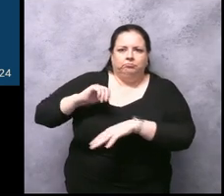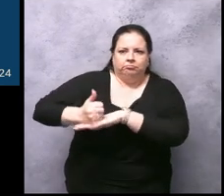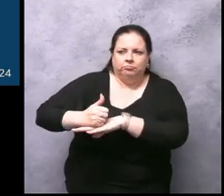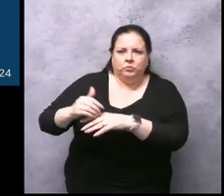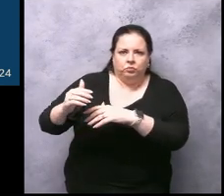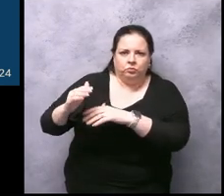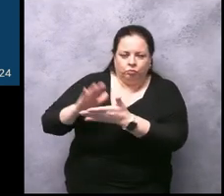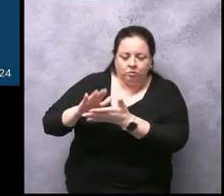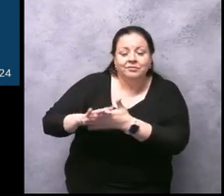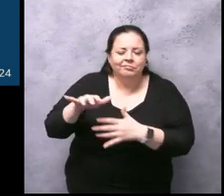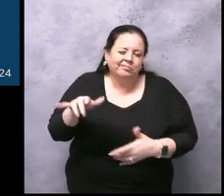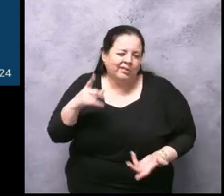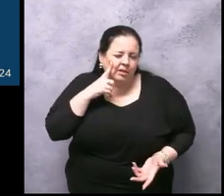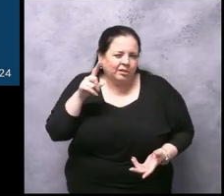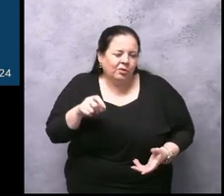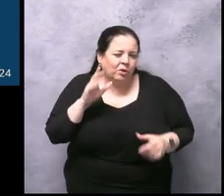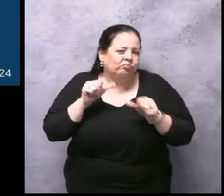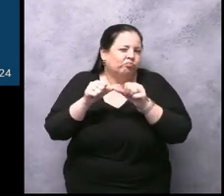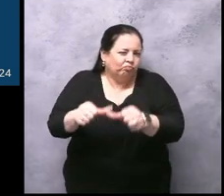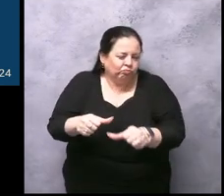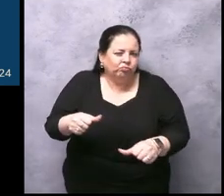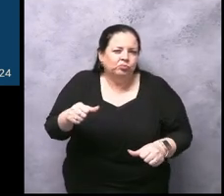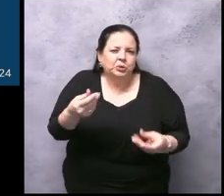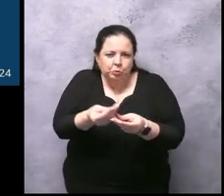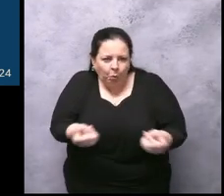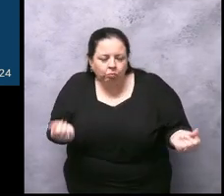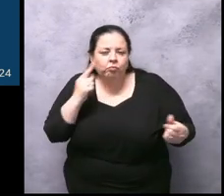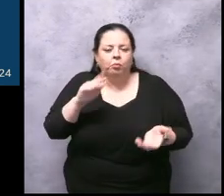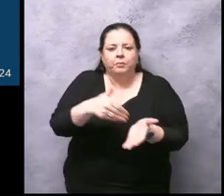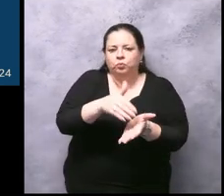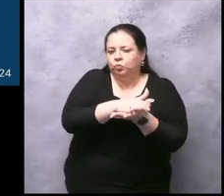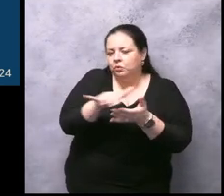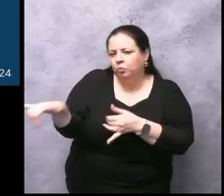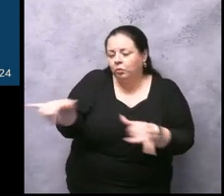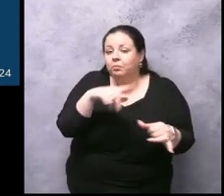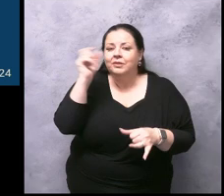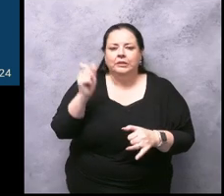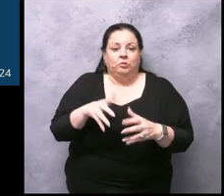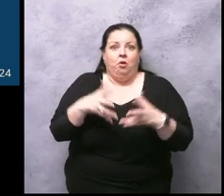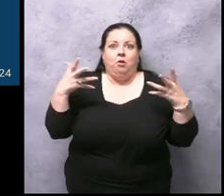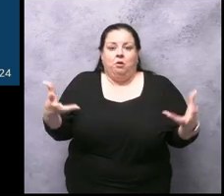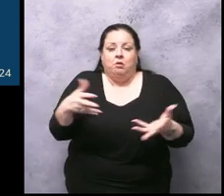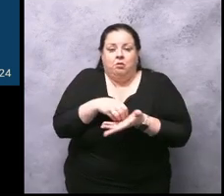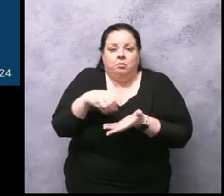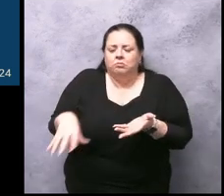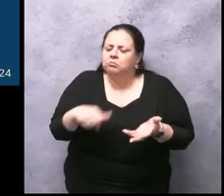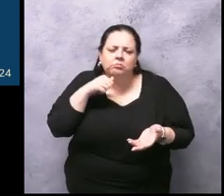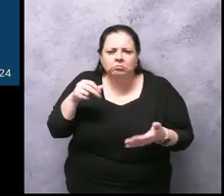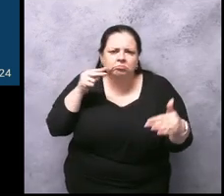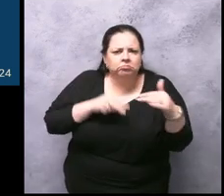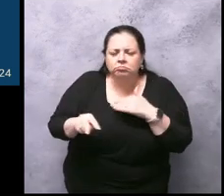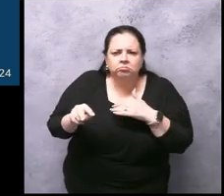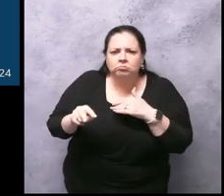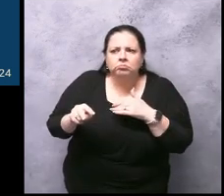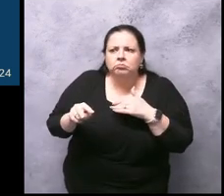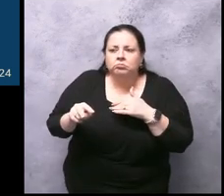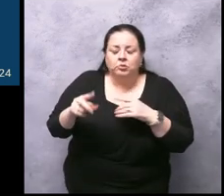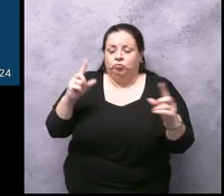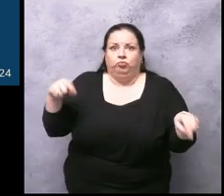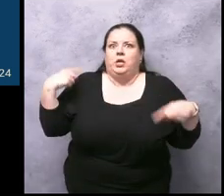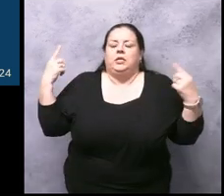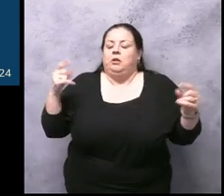likely be the solution over the next 10 years at the middle school level because the overcrowding is not projected to be